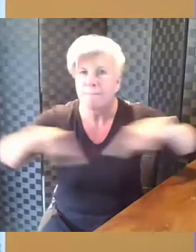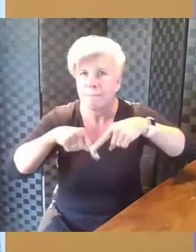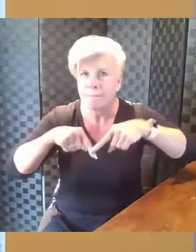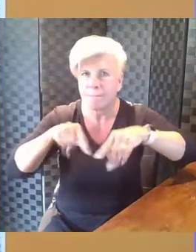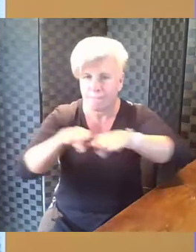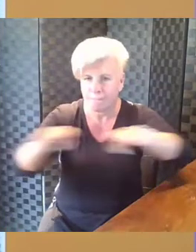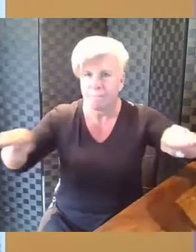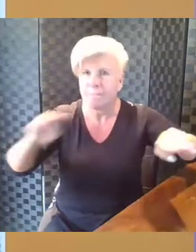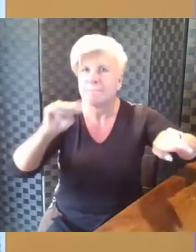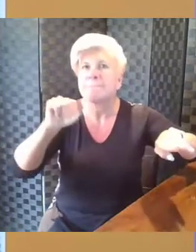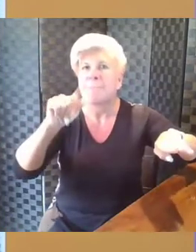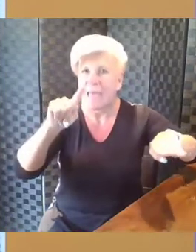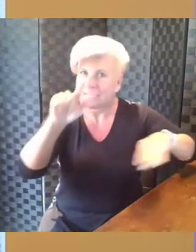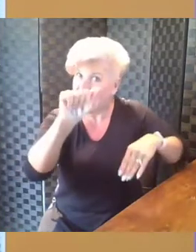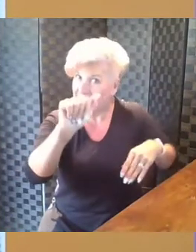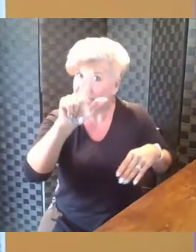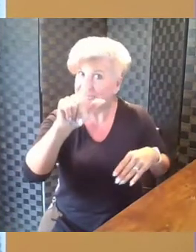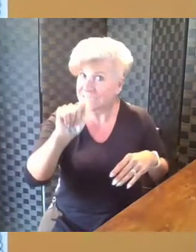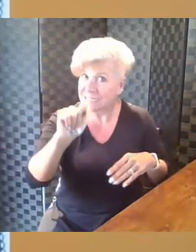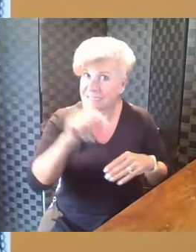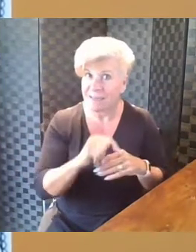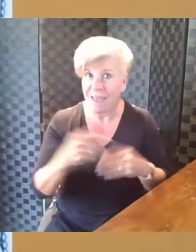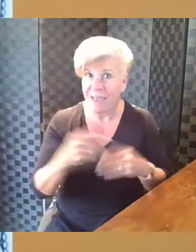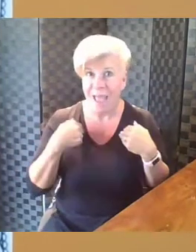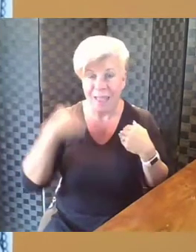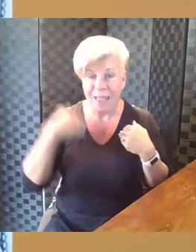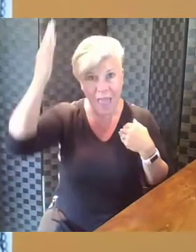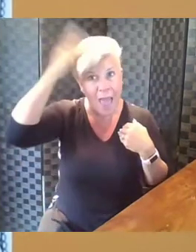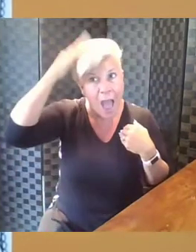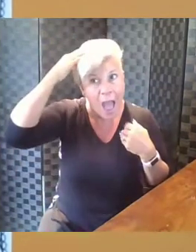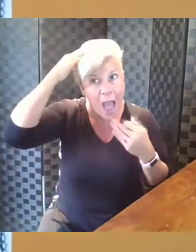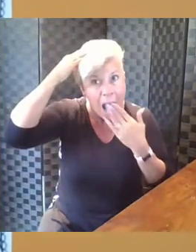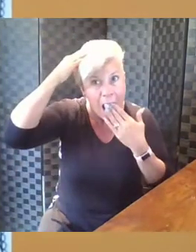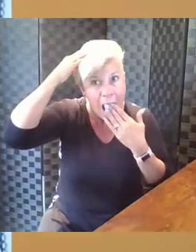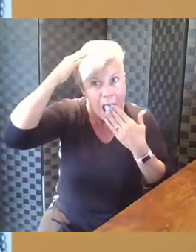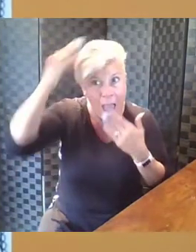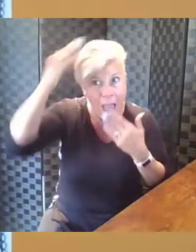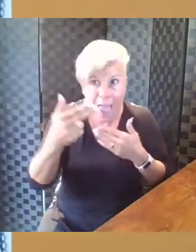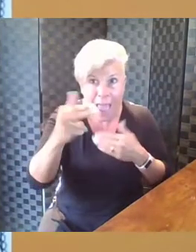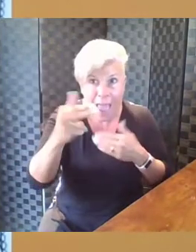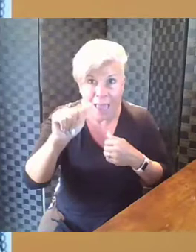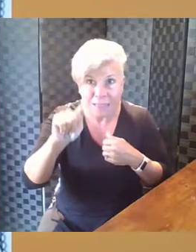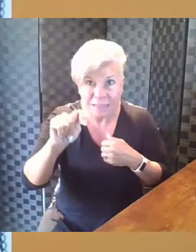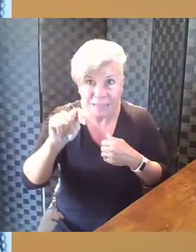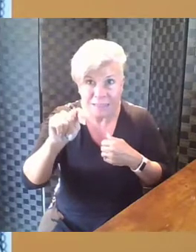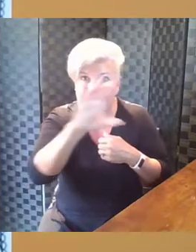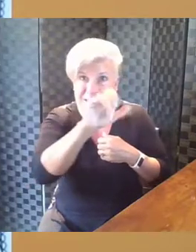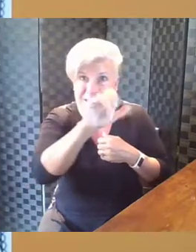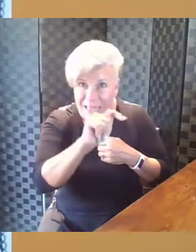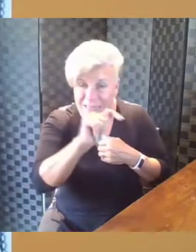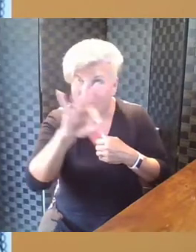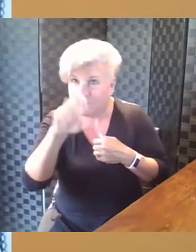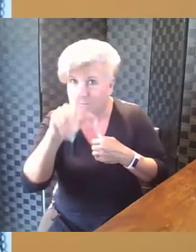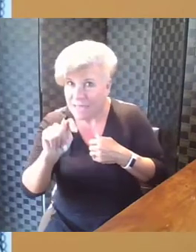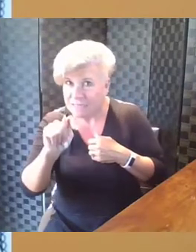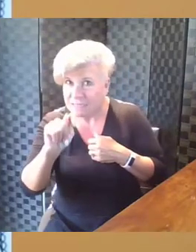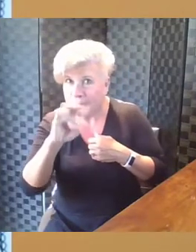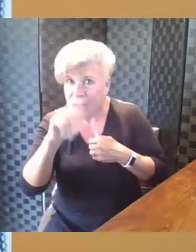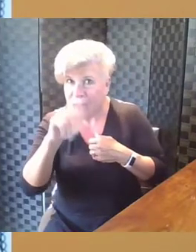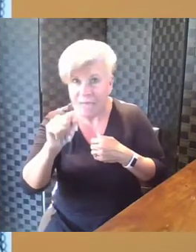You got it. Mat. He had a hat. Oh, I heard it. Cat, fat,